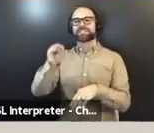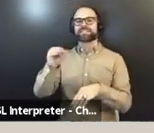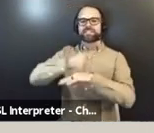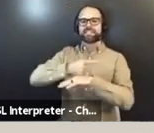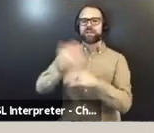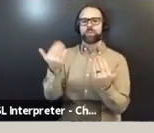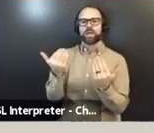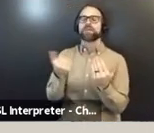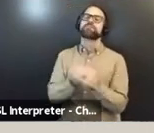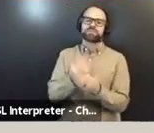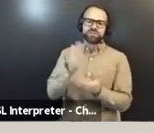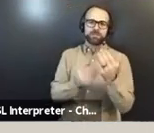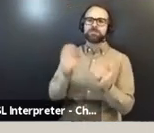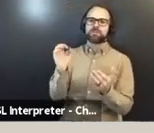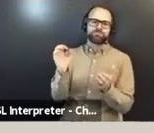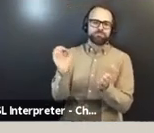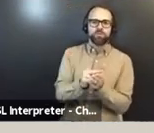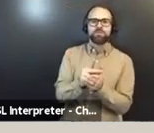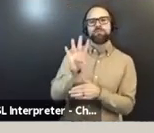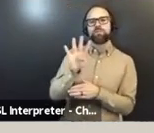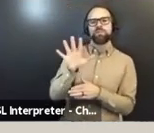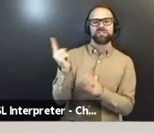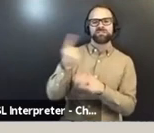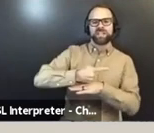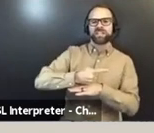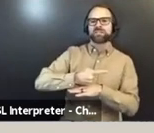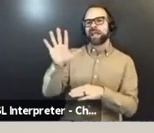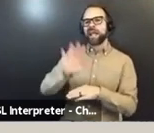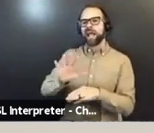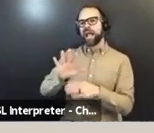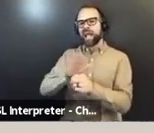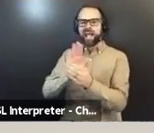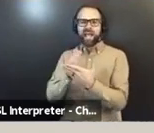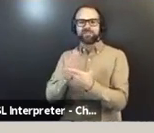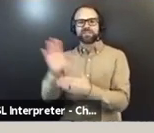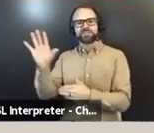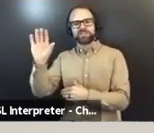get approved in 45 days as well. But I'd say average is 60 days in Ontario for sure.